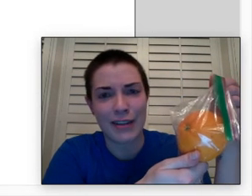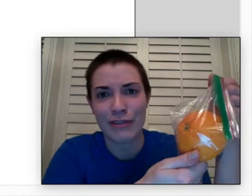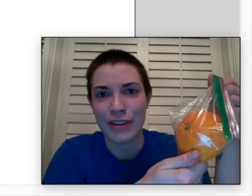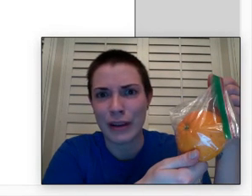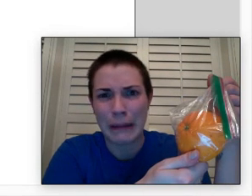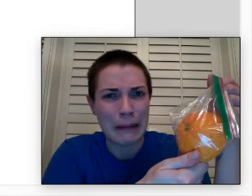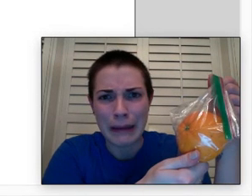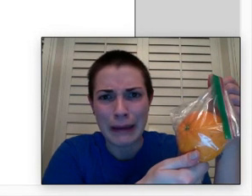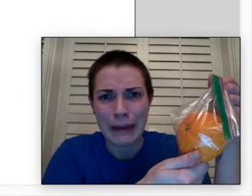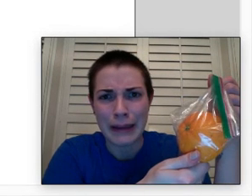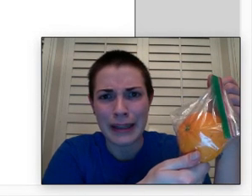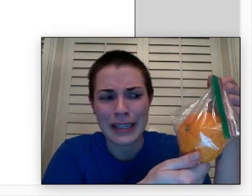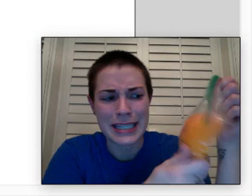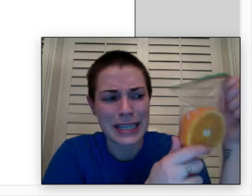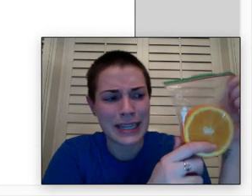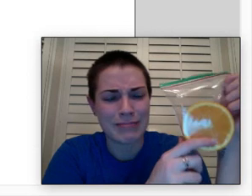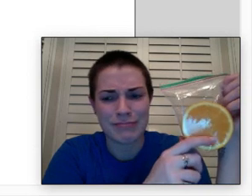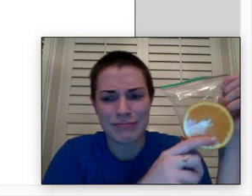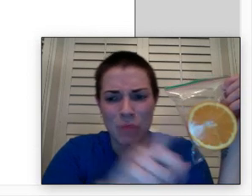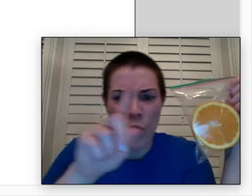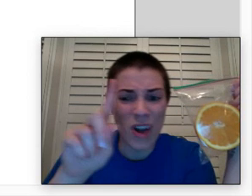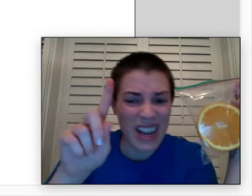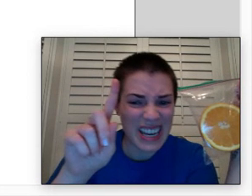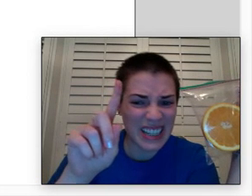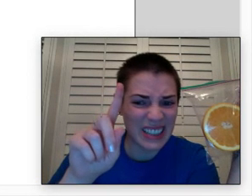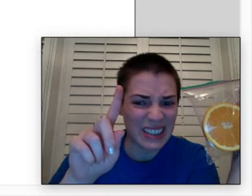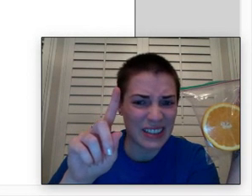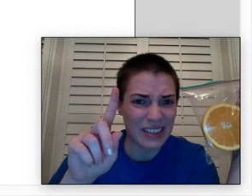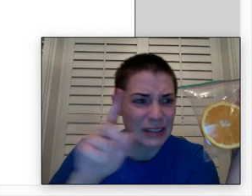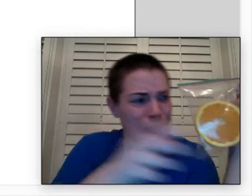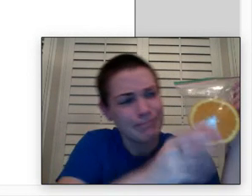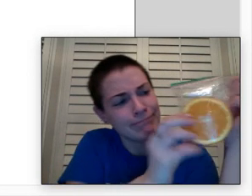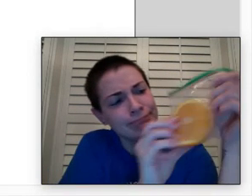have? Is it 1?